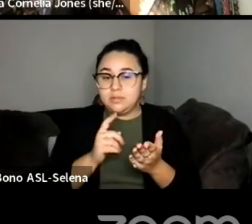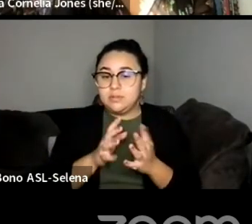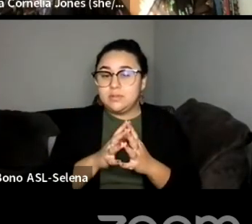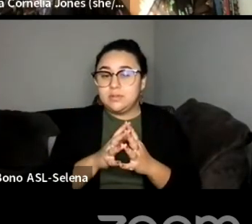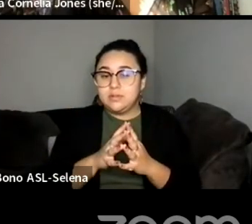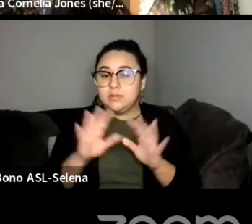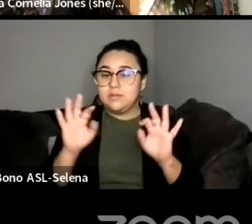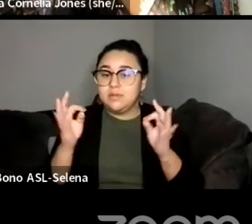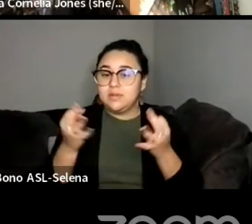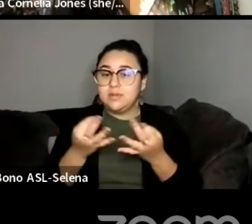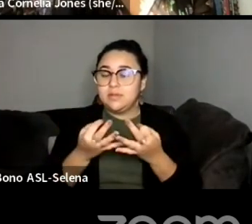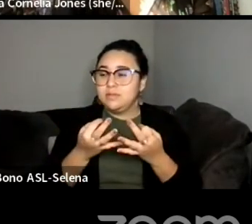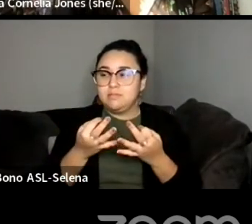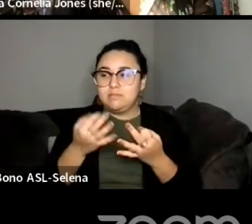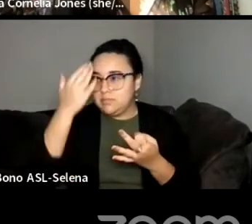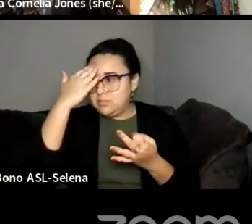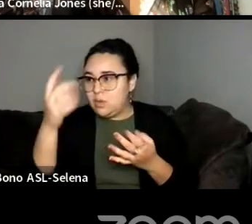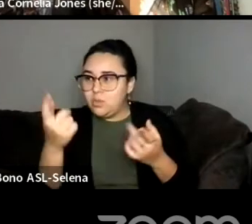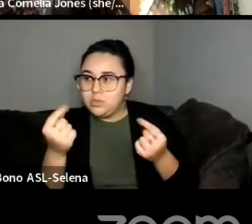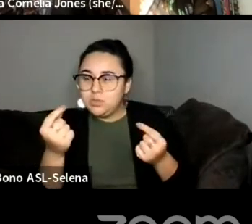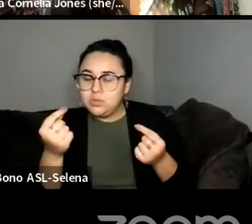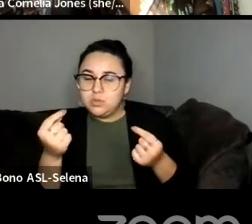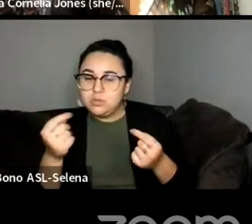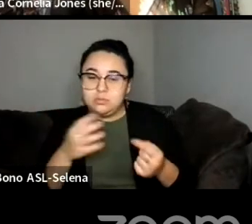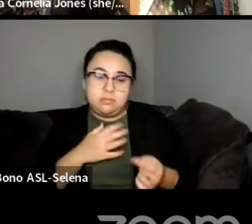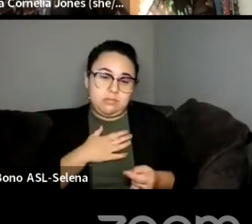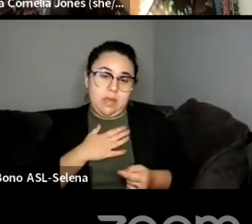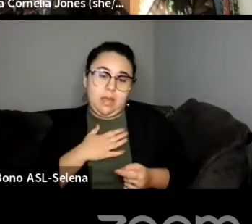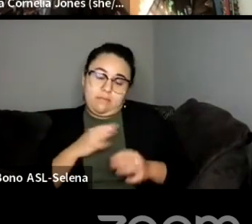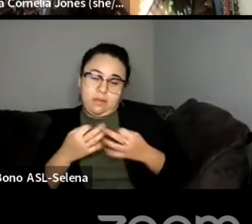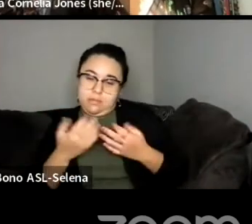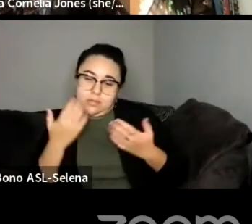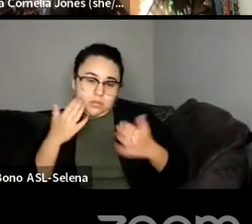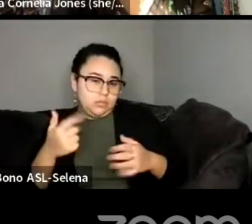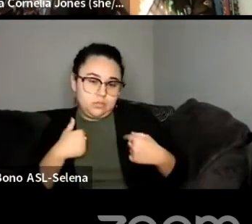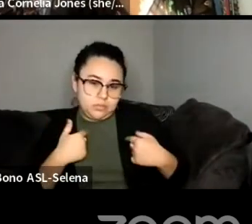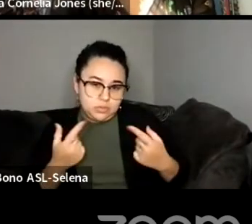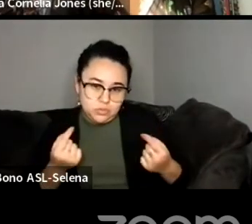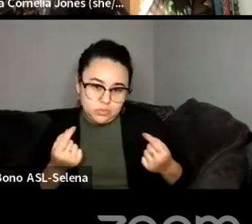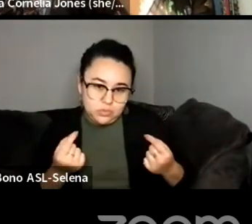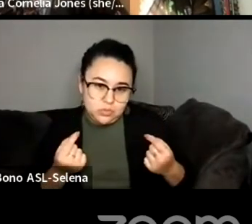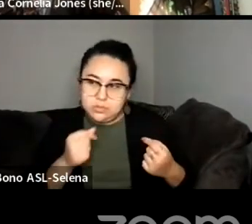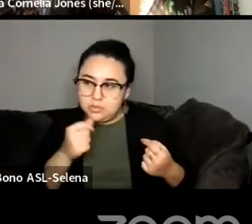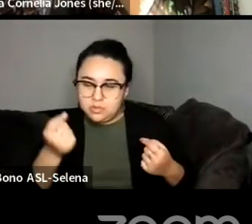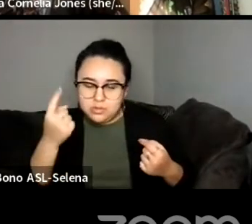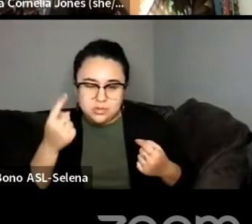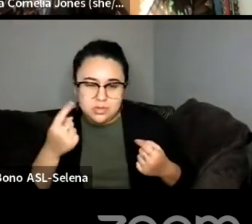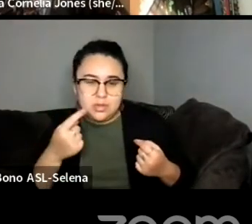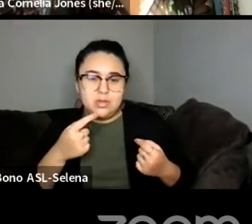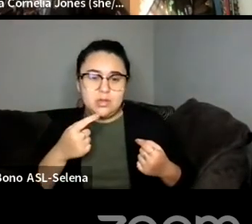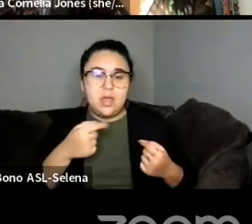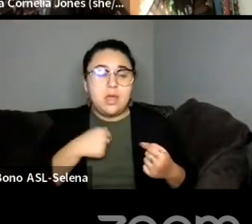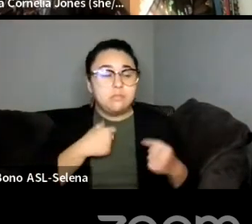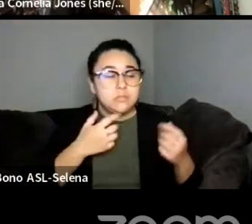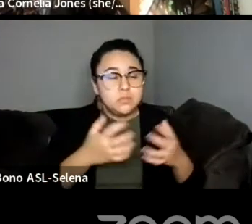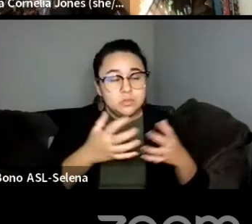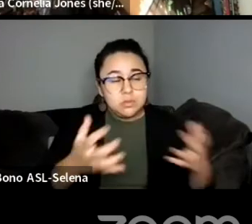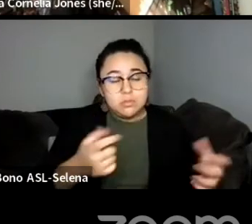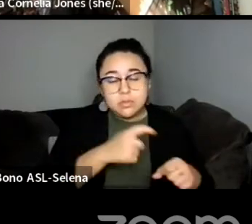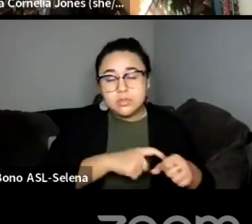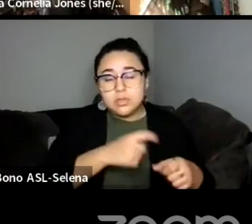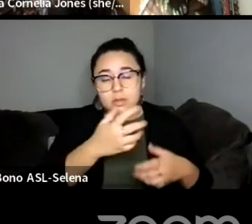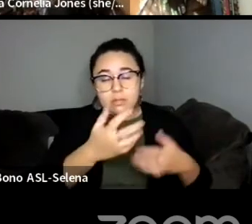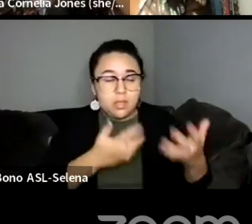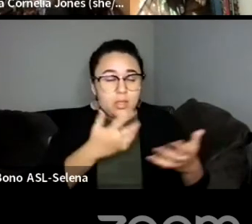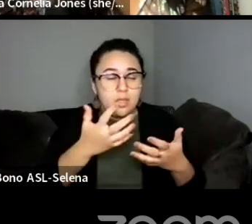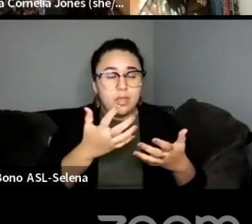your family doesn't really know what you do. At least in mine, they don't understand. You know, we spend so much time, and